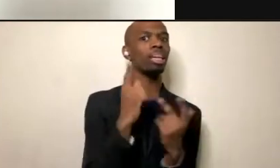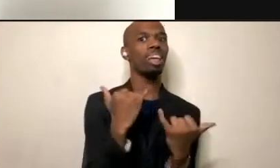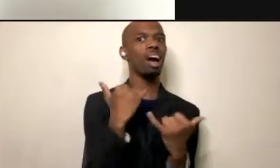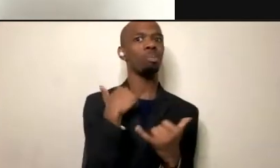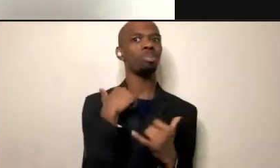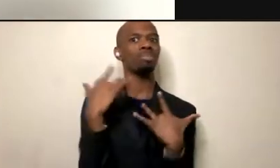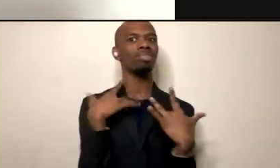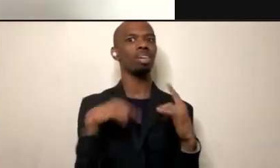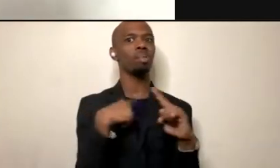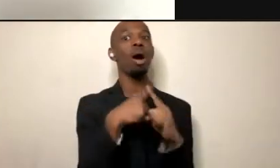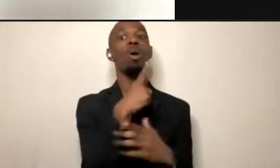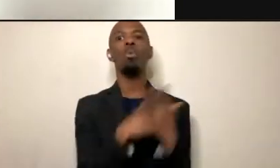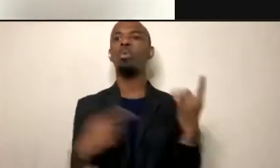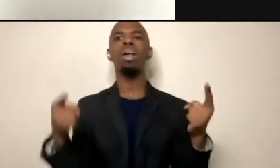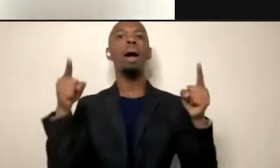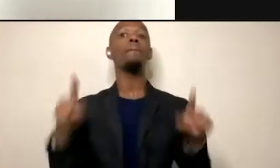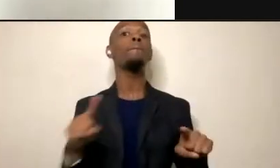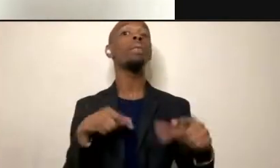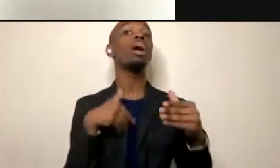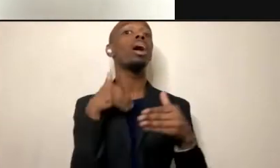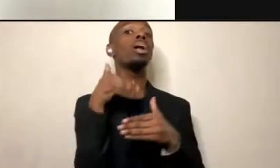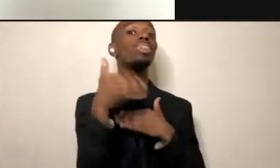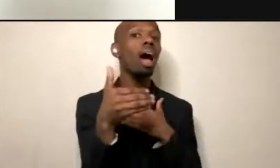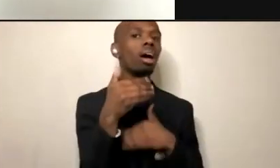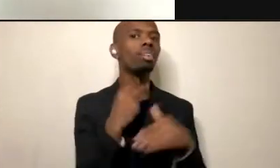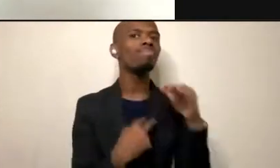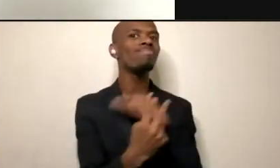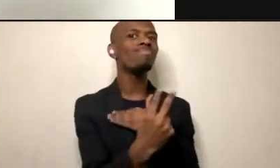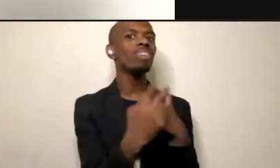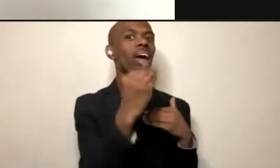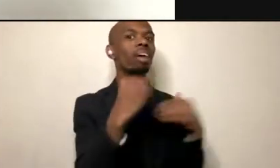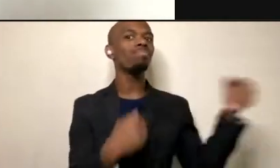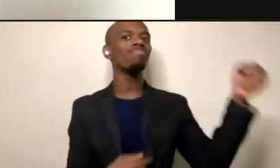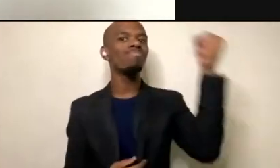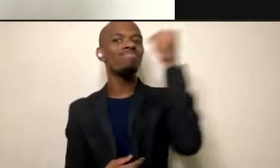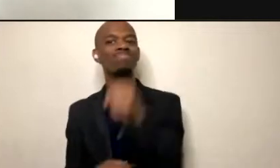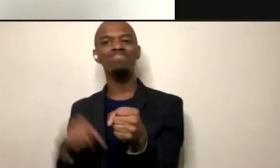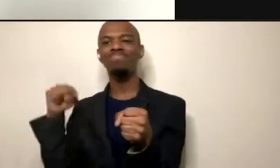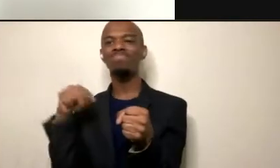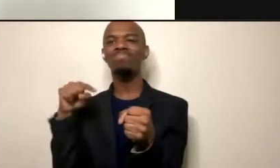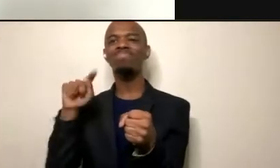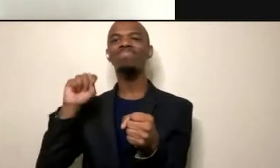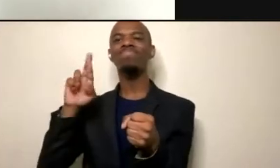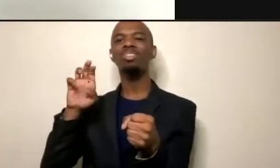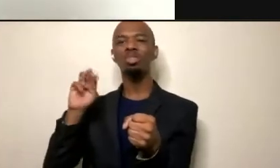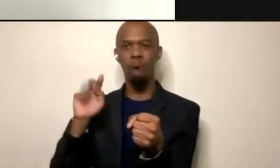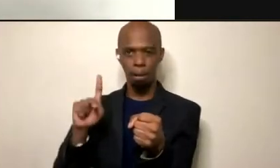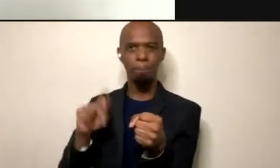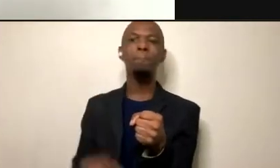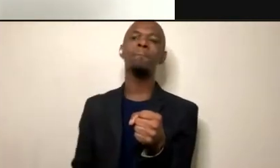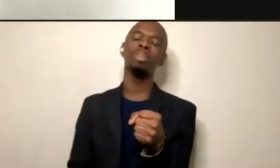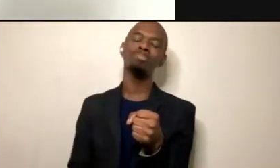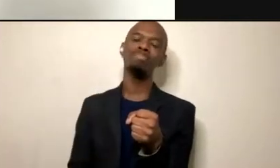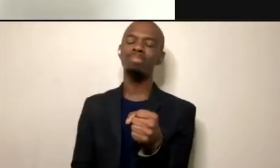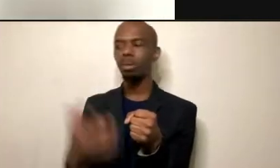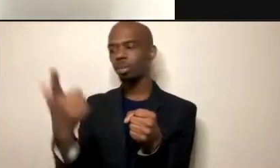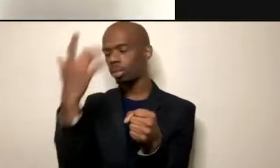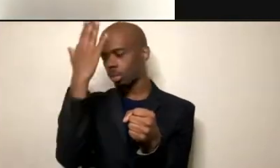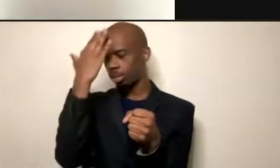had any kind of vision. This morning. I was thinking about that very thing this morning, Obama and then Trump. Yeah, but go, continue, yes.